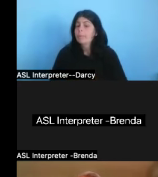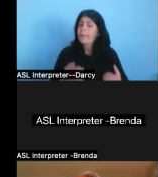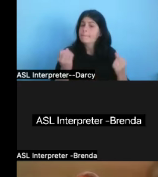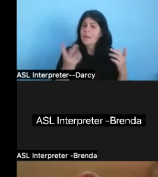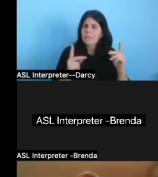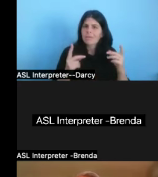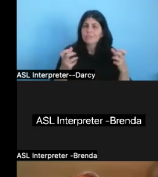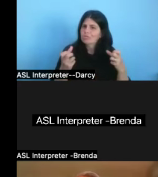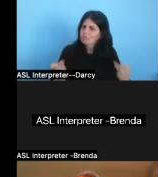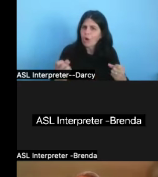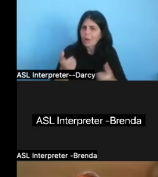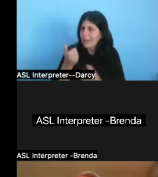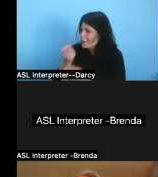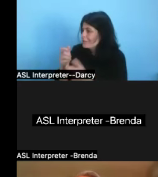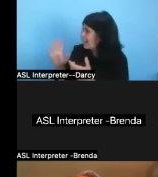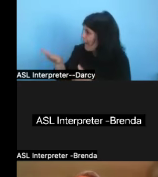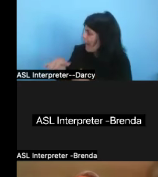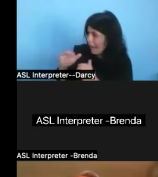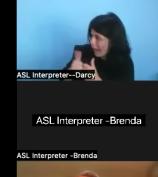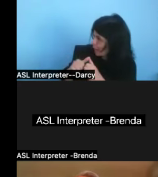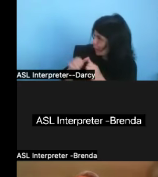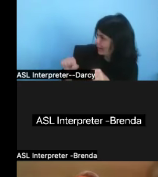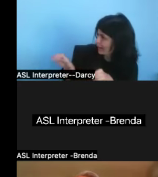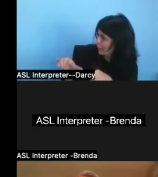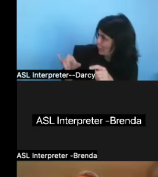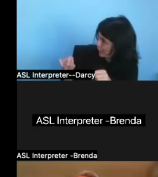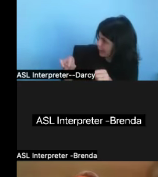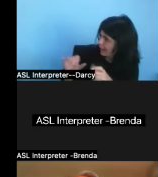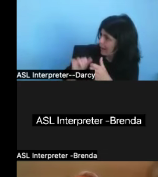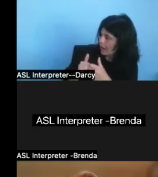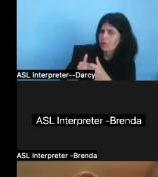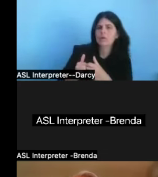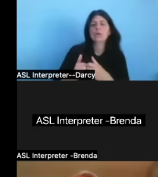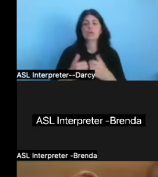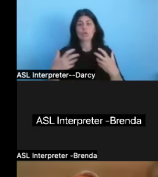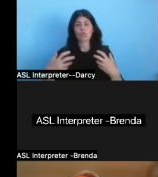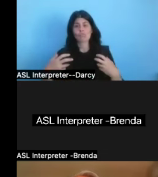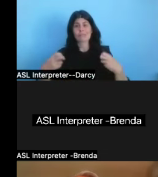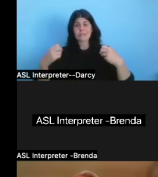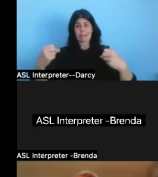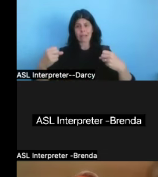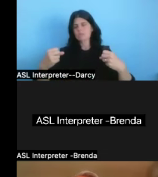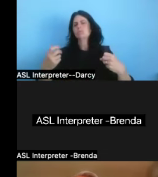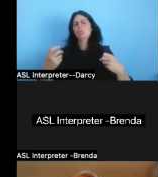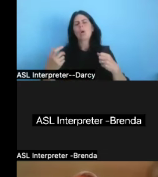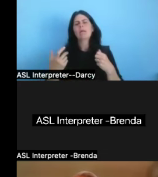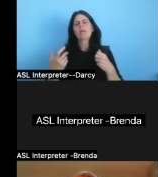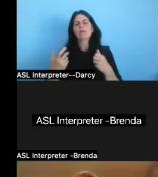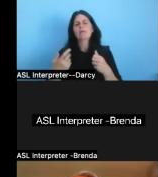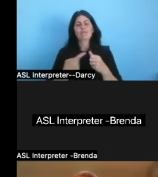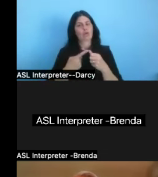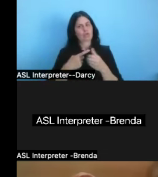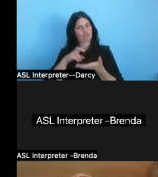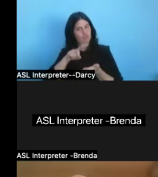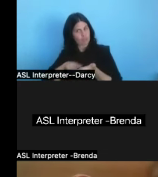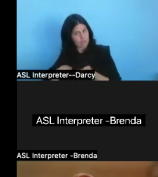is the question. And resilience comes from research. And so researchers have these great